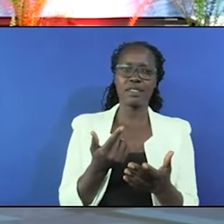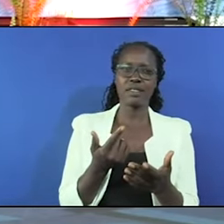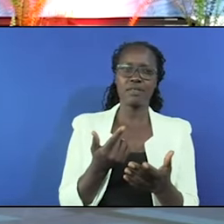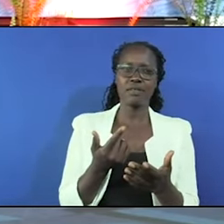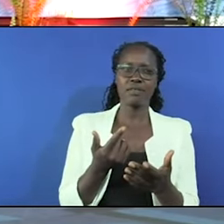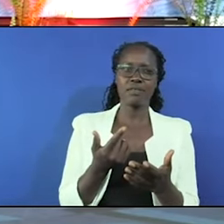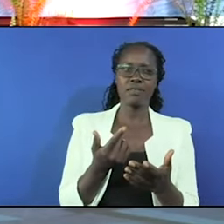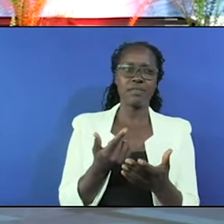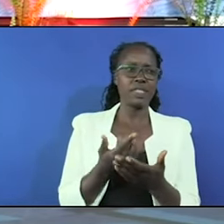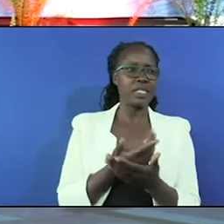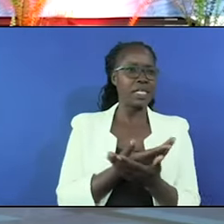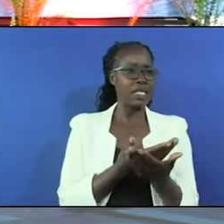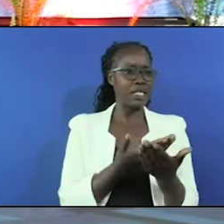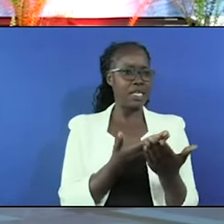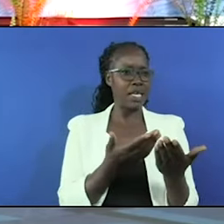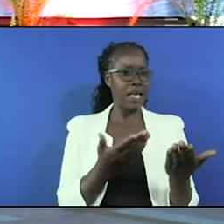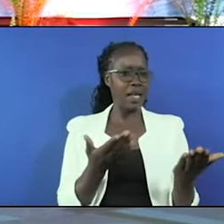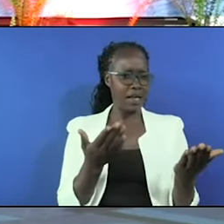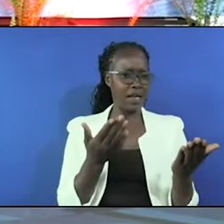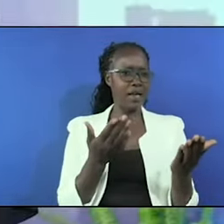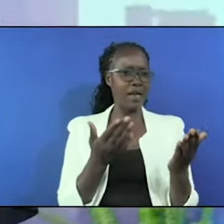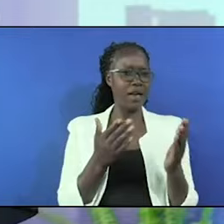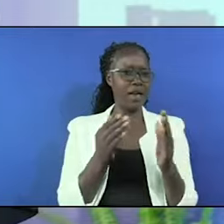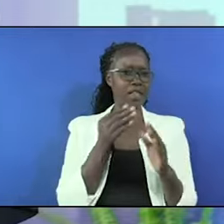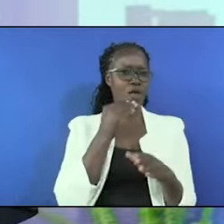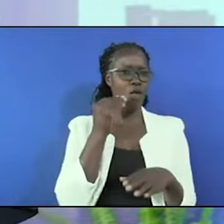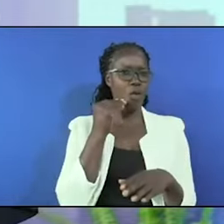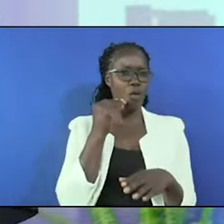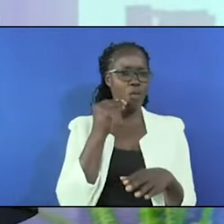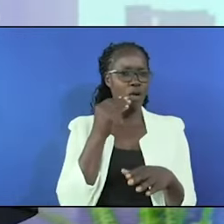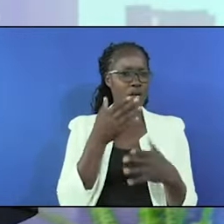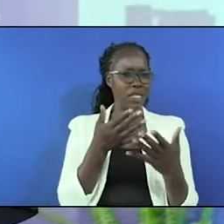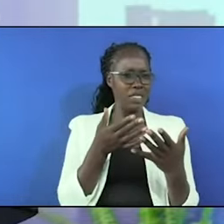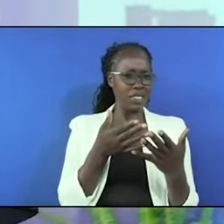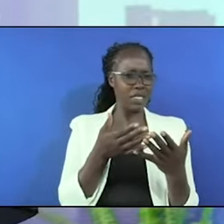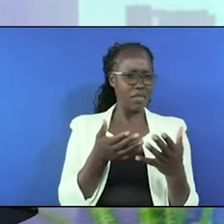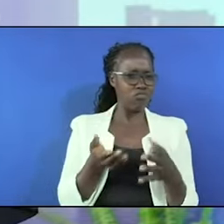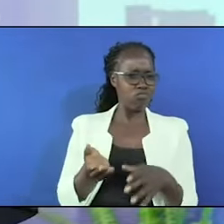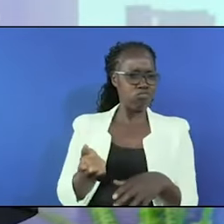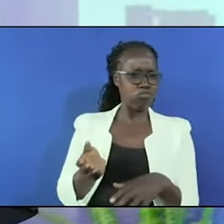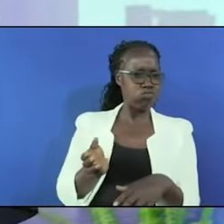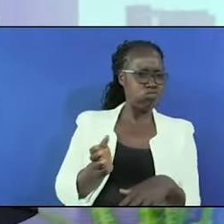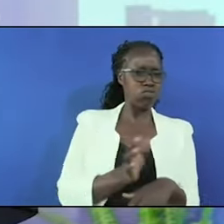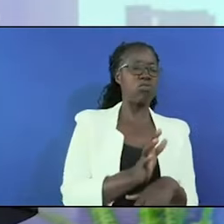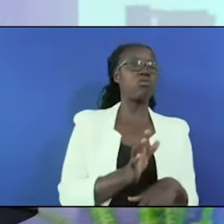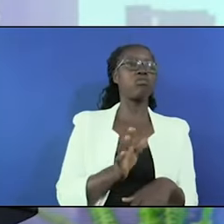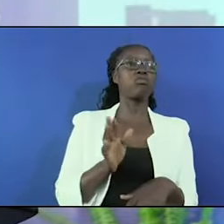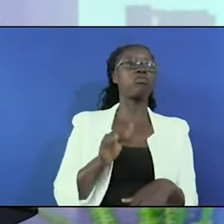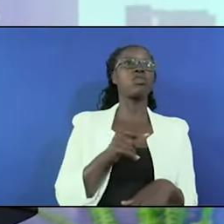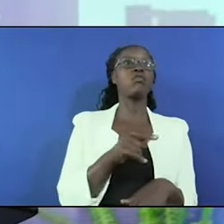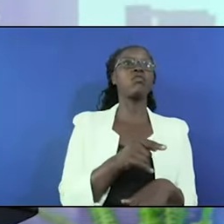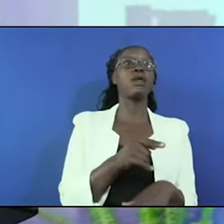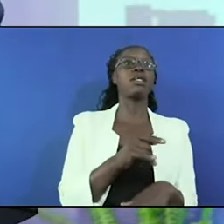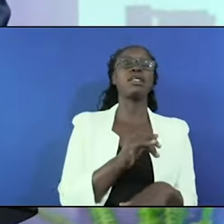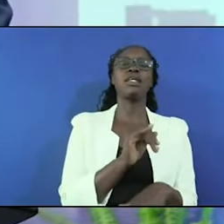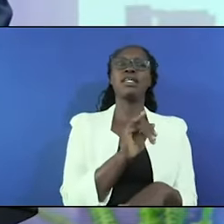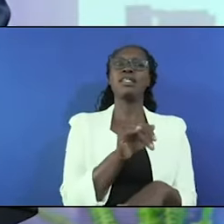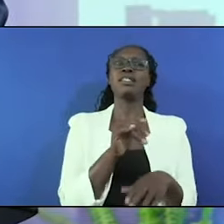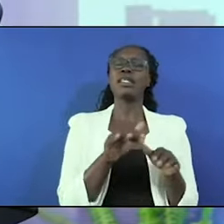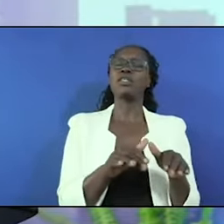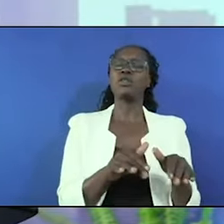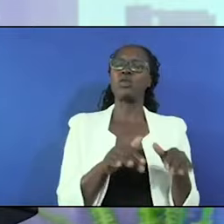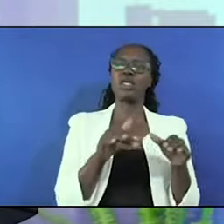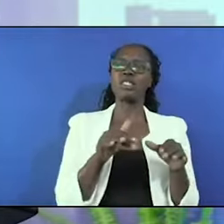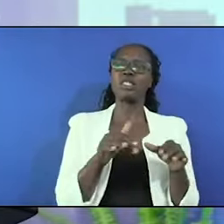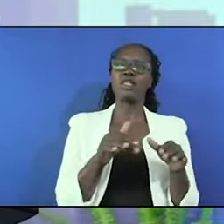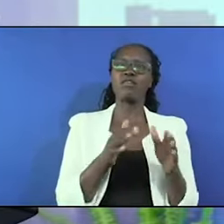that as everybody carried a stone to throw to that woman and hit her, just waiting for